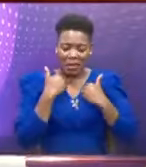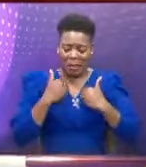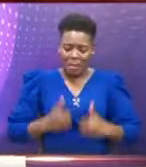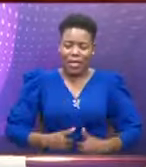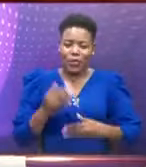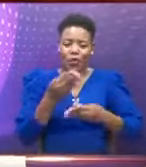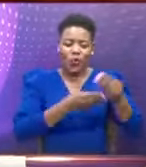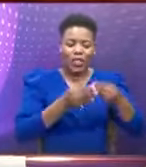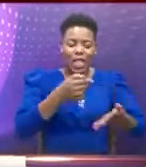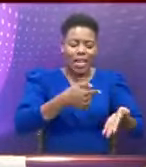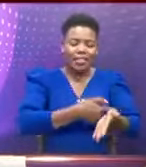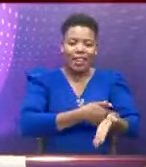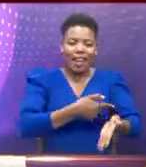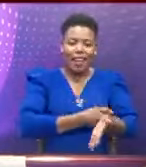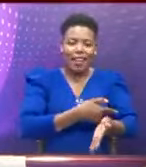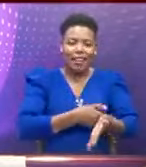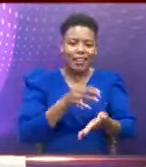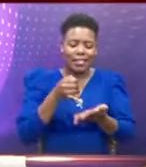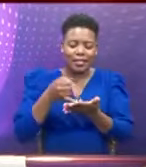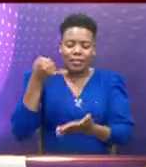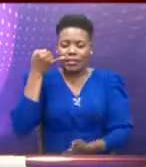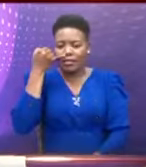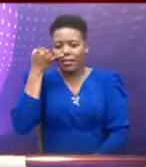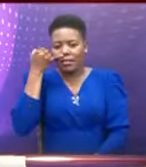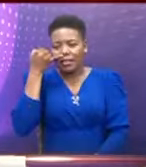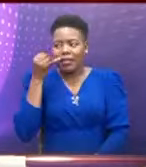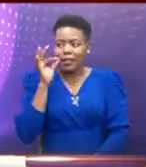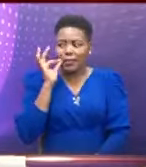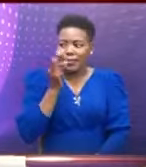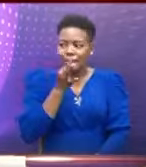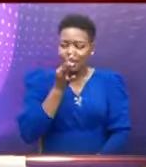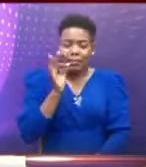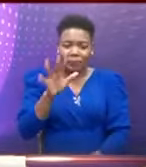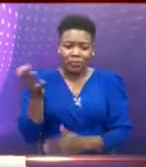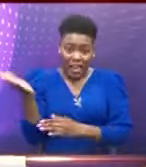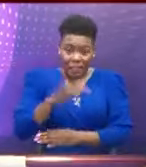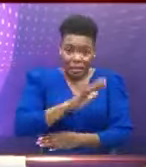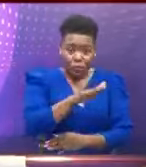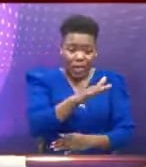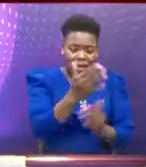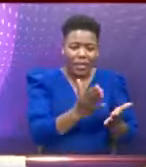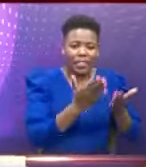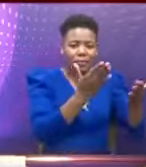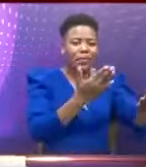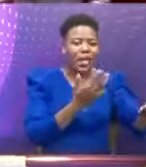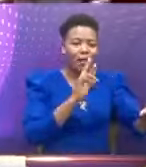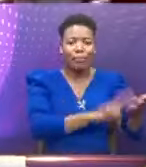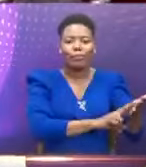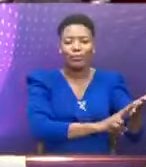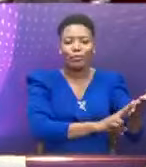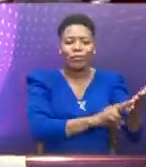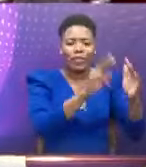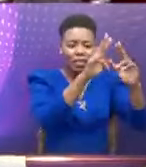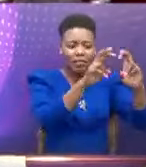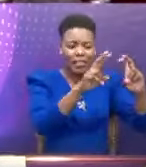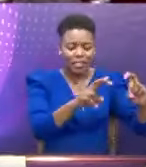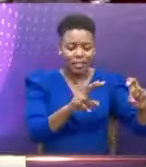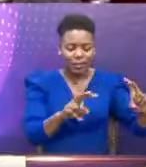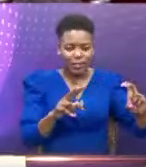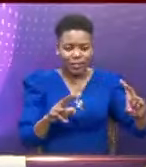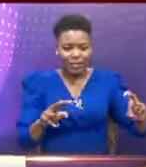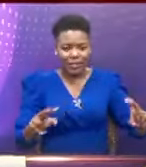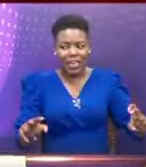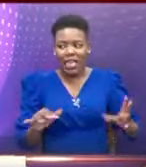drug trafficker. He came back to parliament and tabled a report of investigation